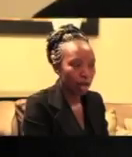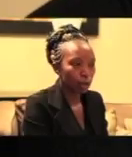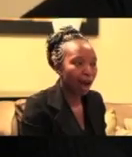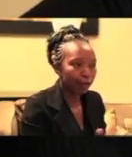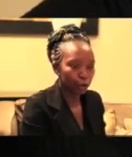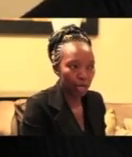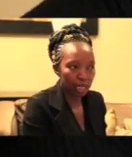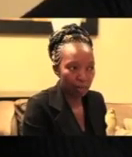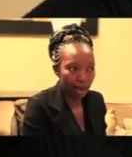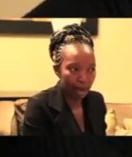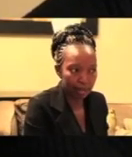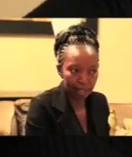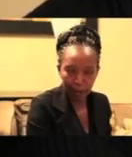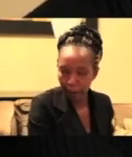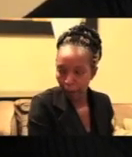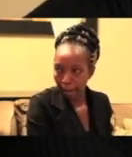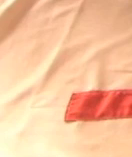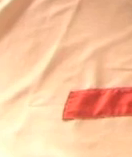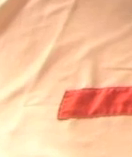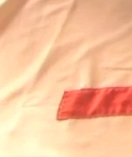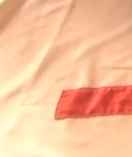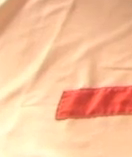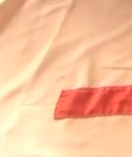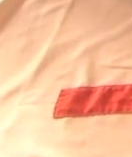joy, to have joy in my heart.